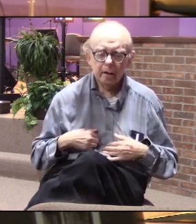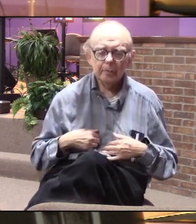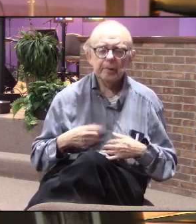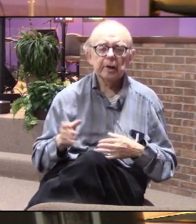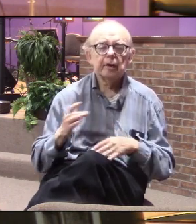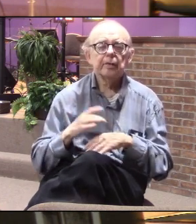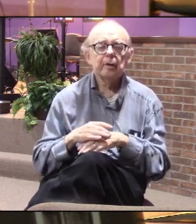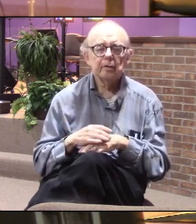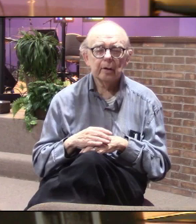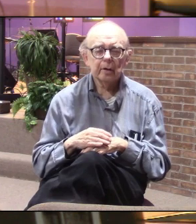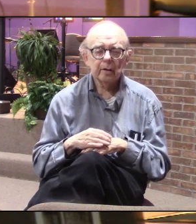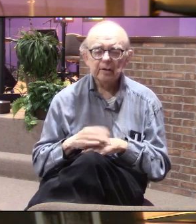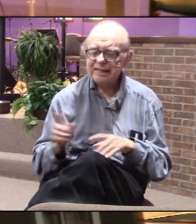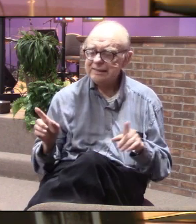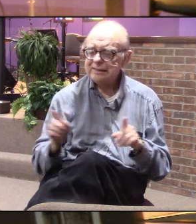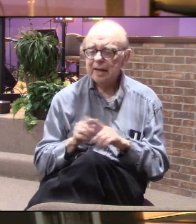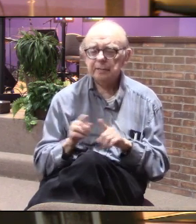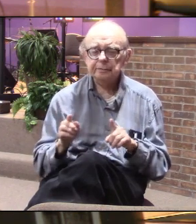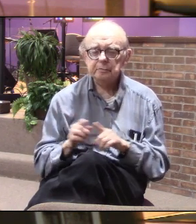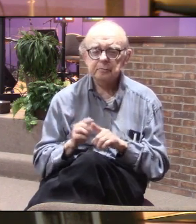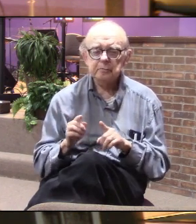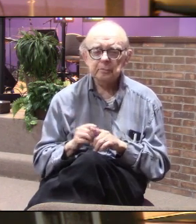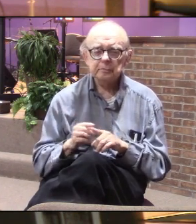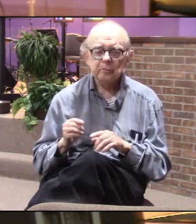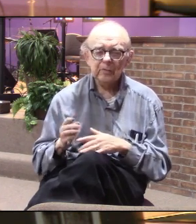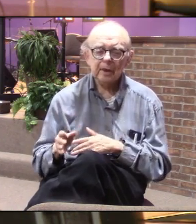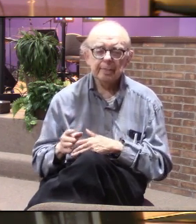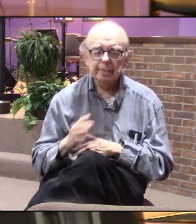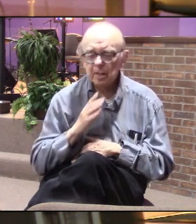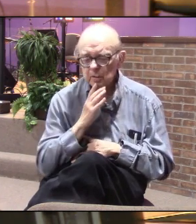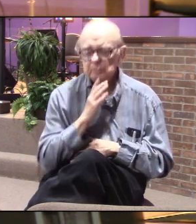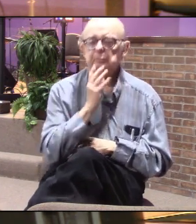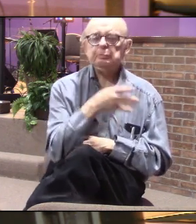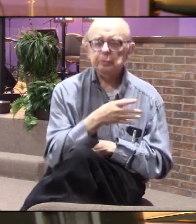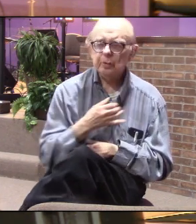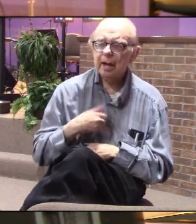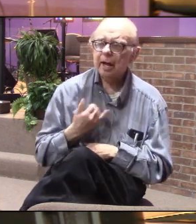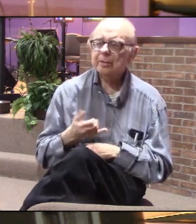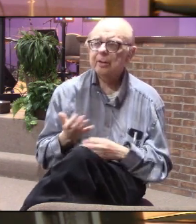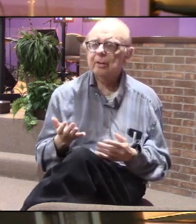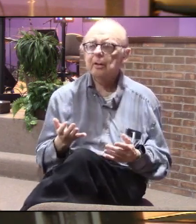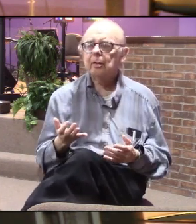earth. Just as the fish spit Jonah out,